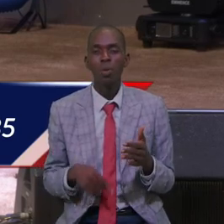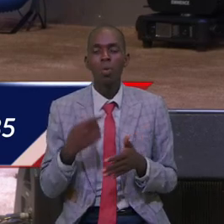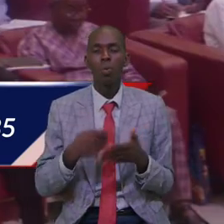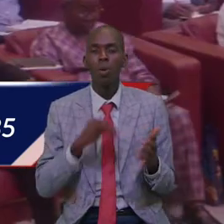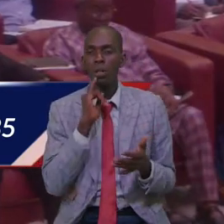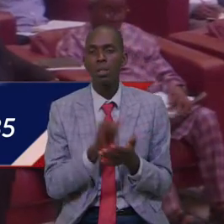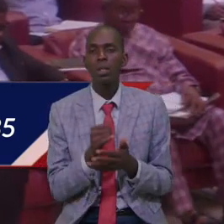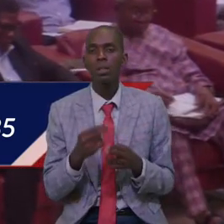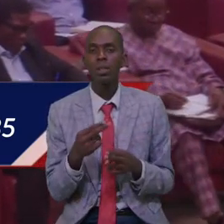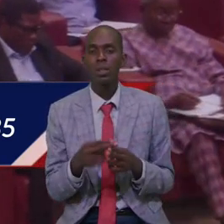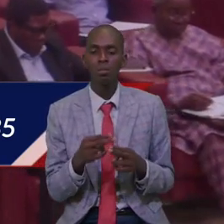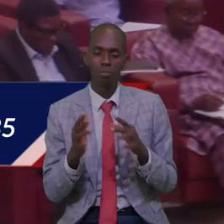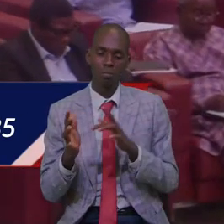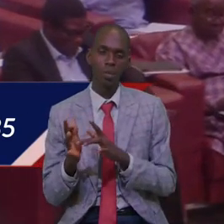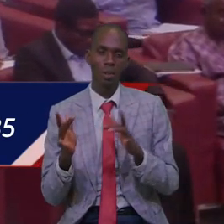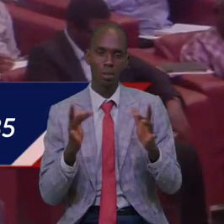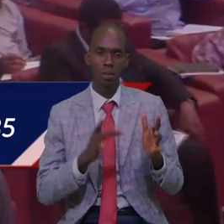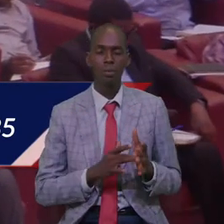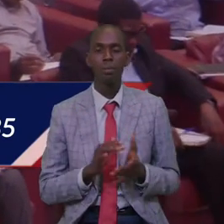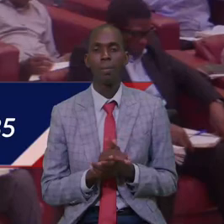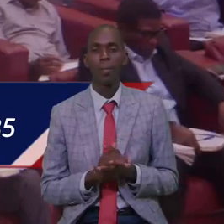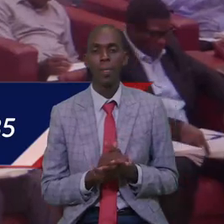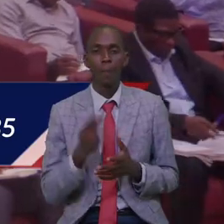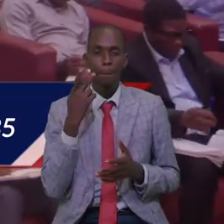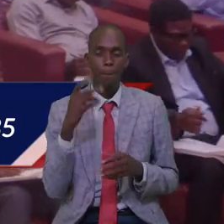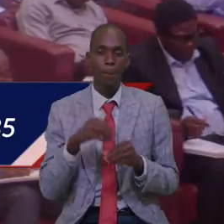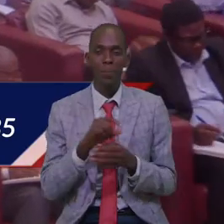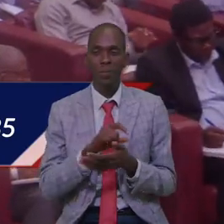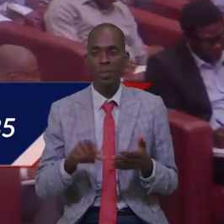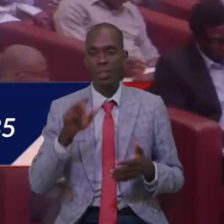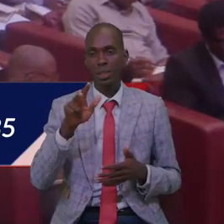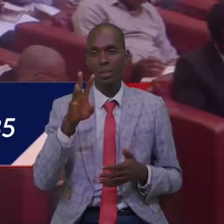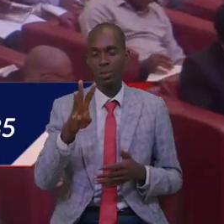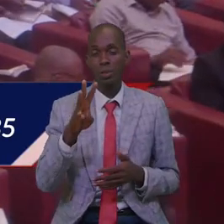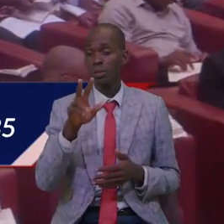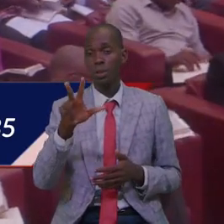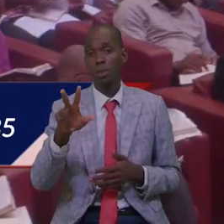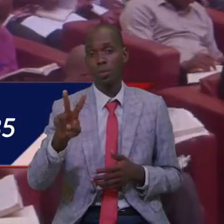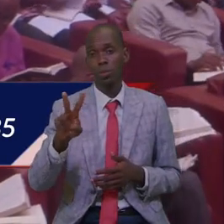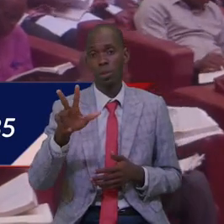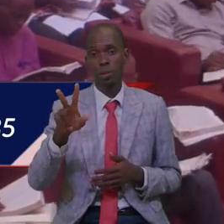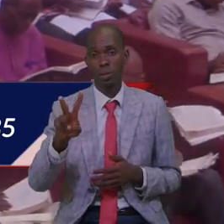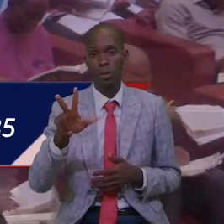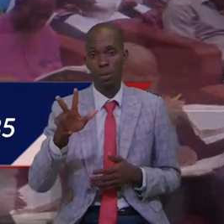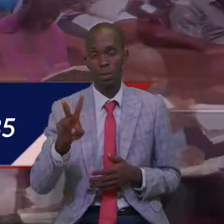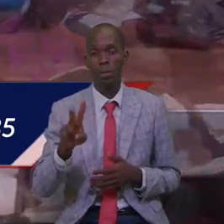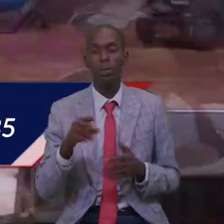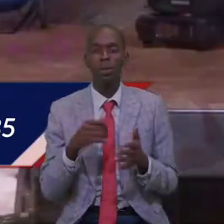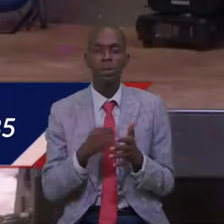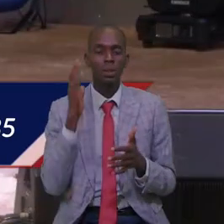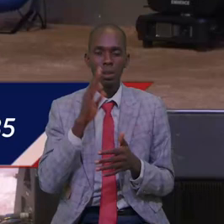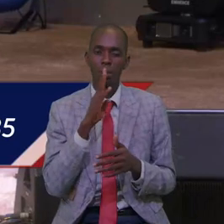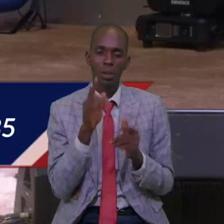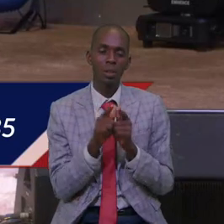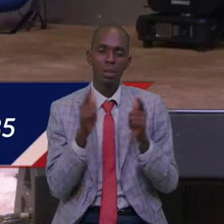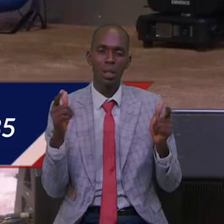tell me his name, Jesus. Look at verse 32. In verse 32, he shall be great and shall